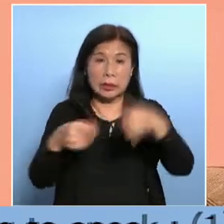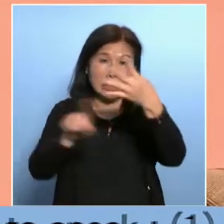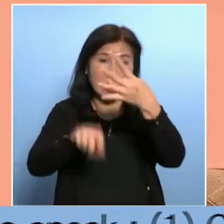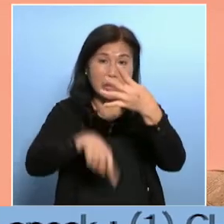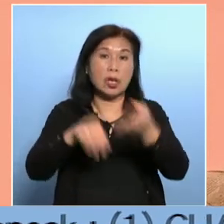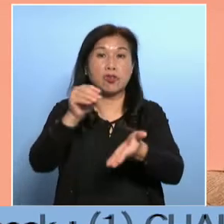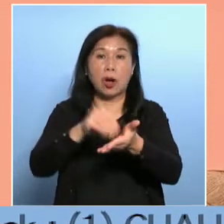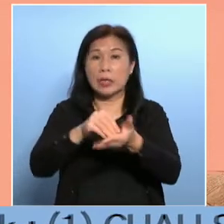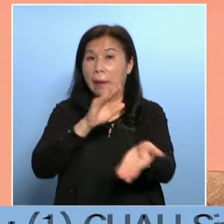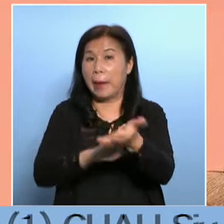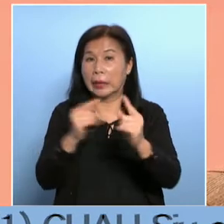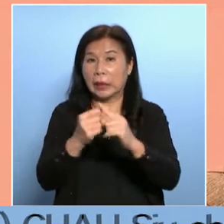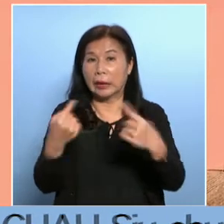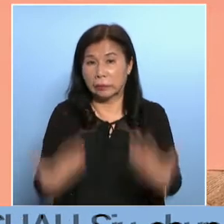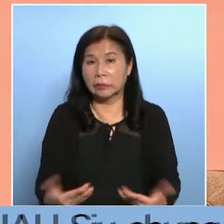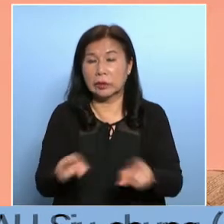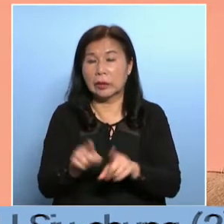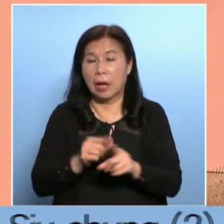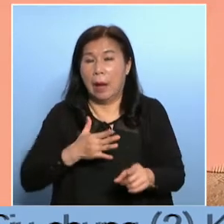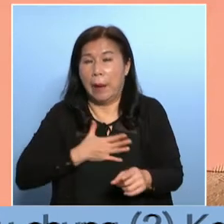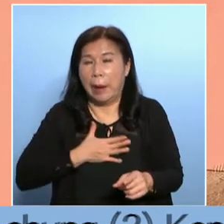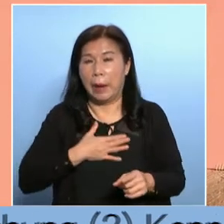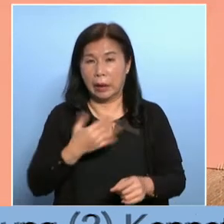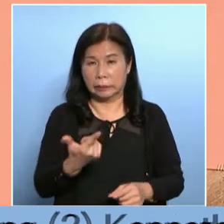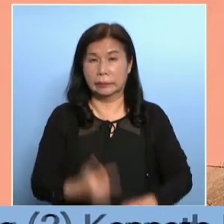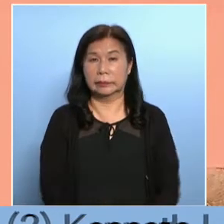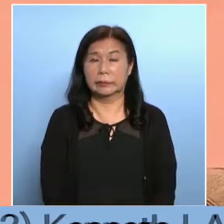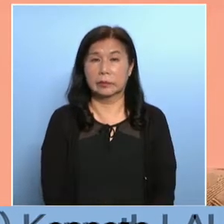is reported that over 4,000 confirmed cases.